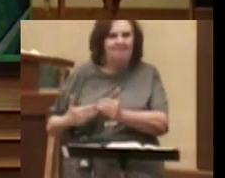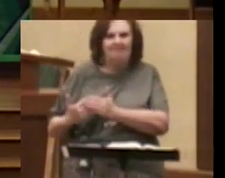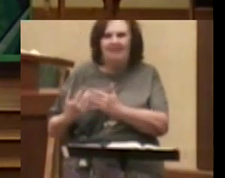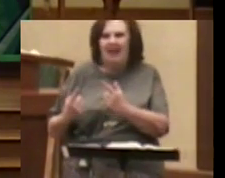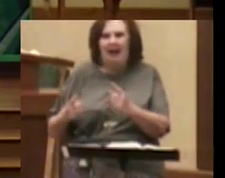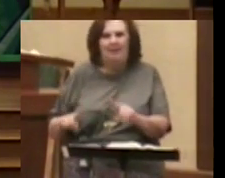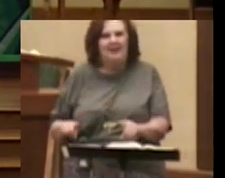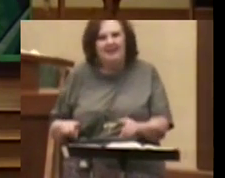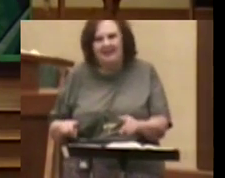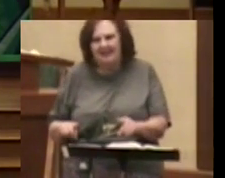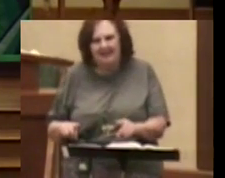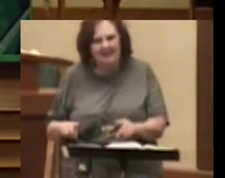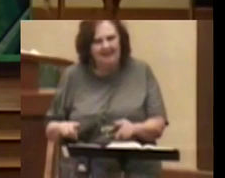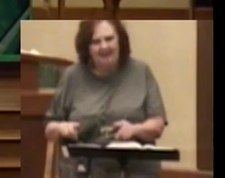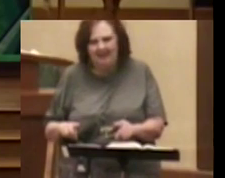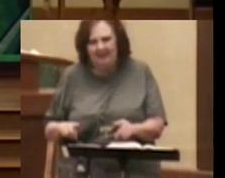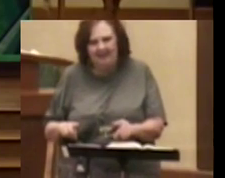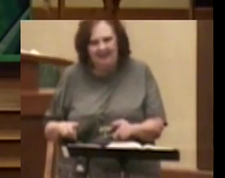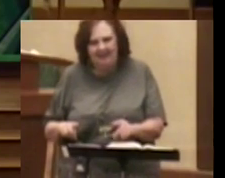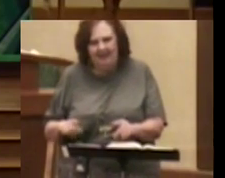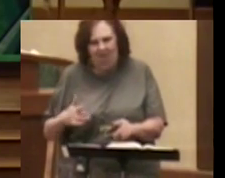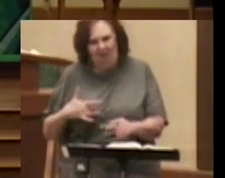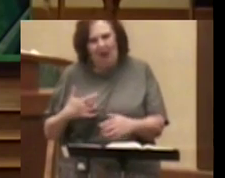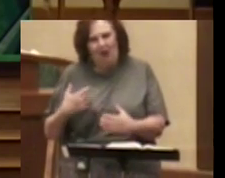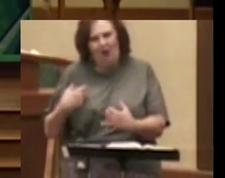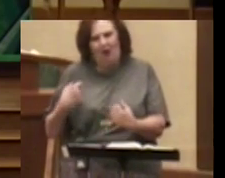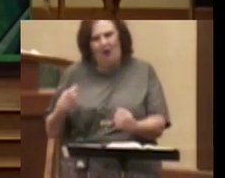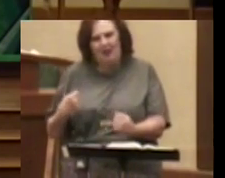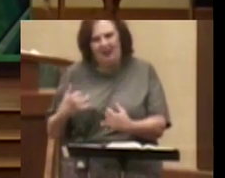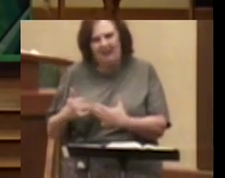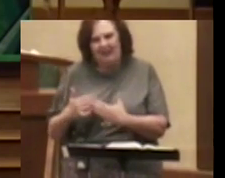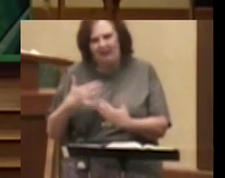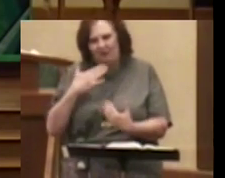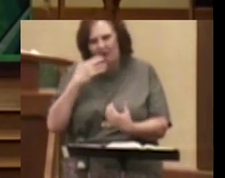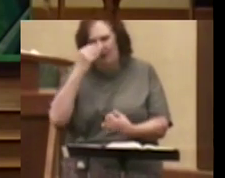what. Take courage in this good